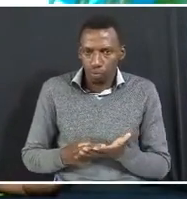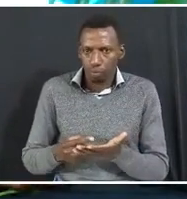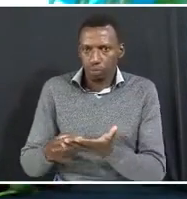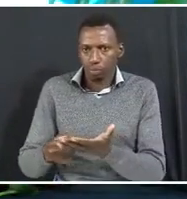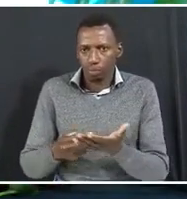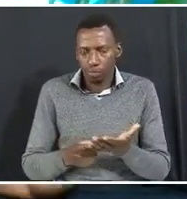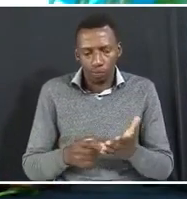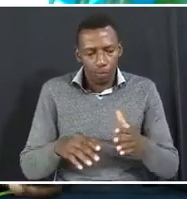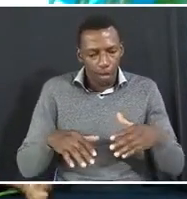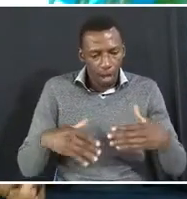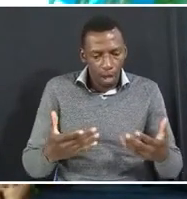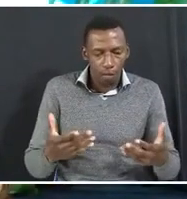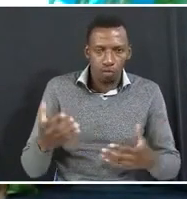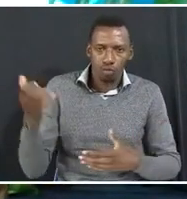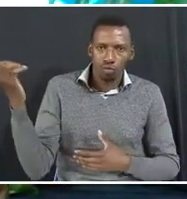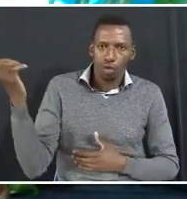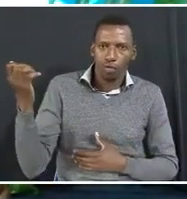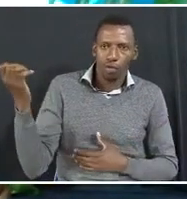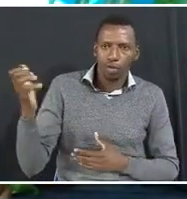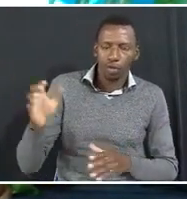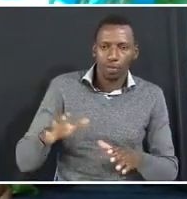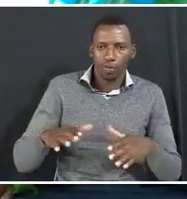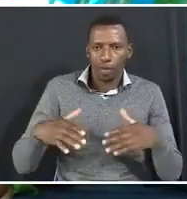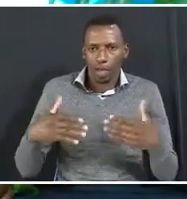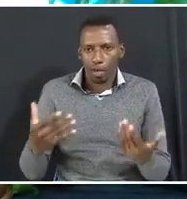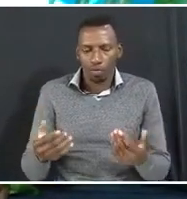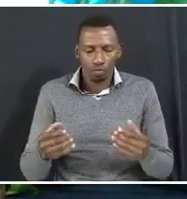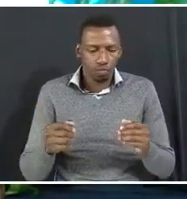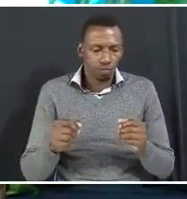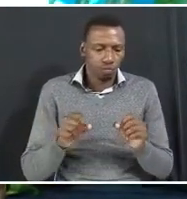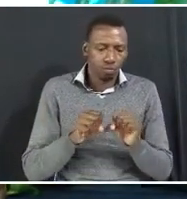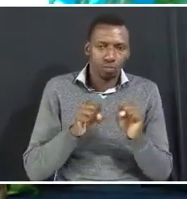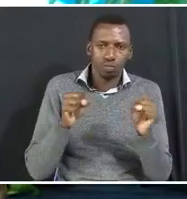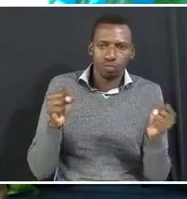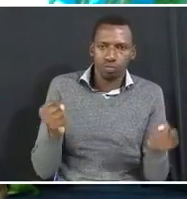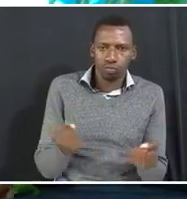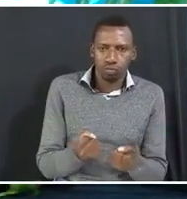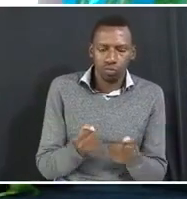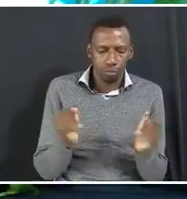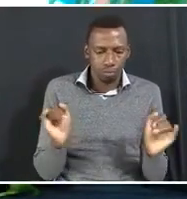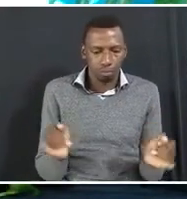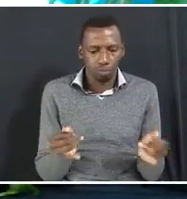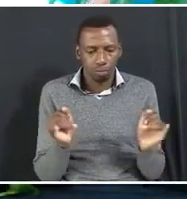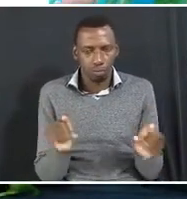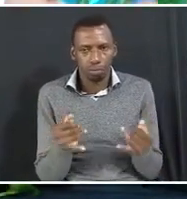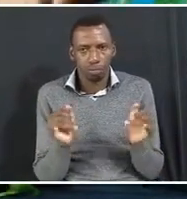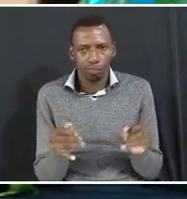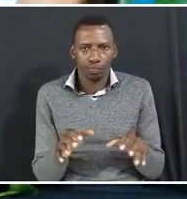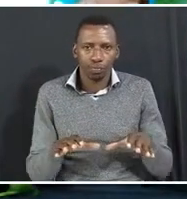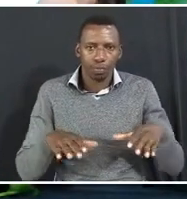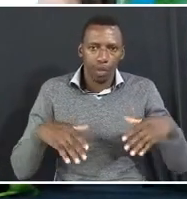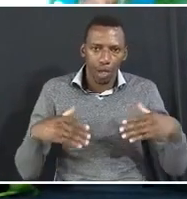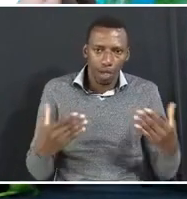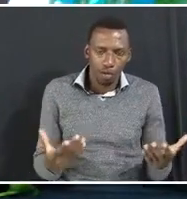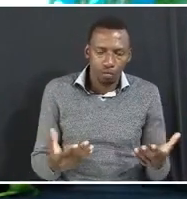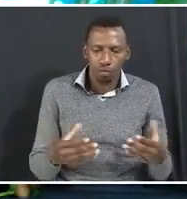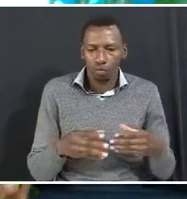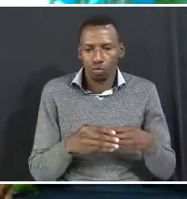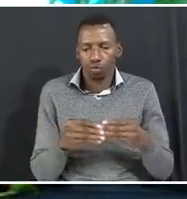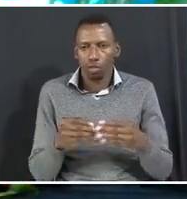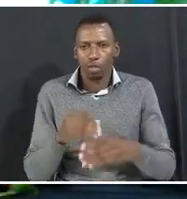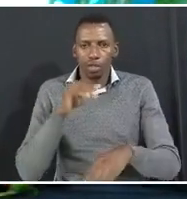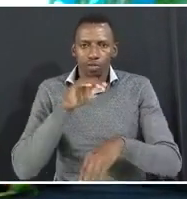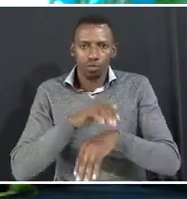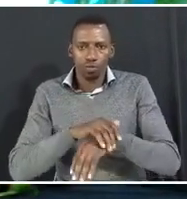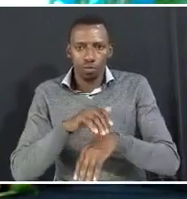to evangelize, how to socialize, how to create good leadership